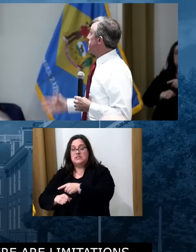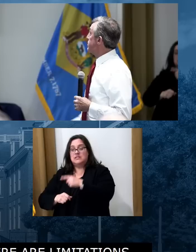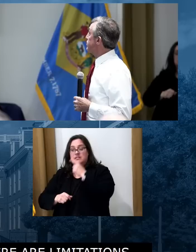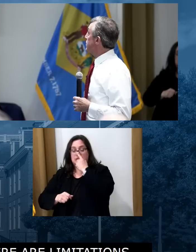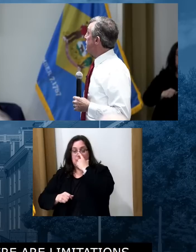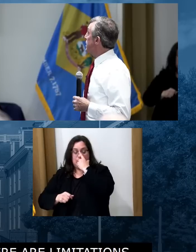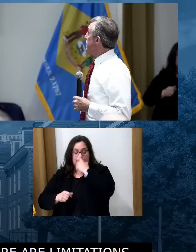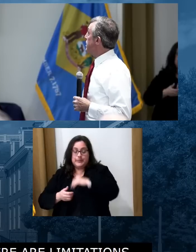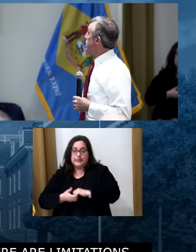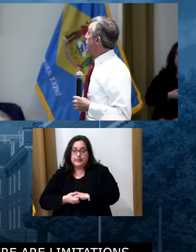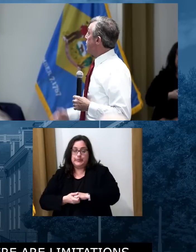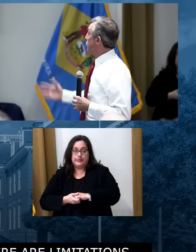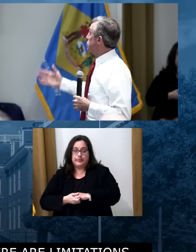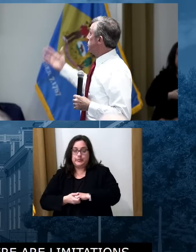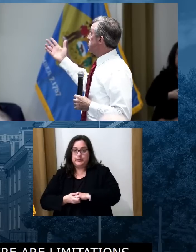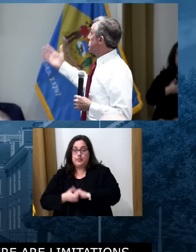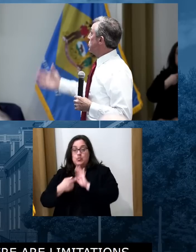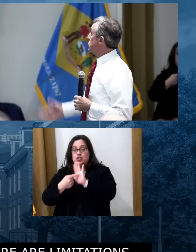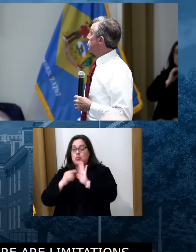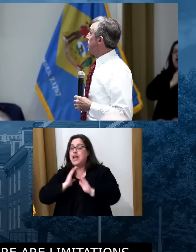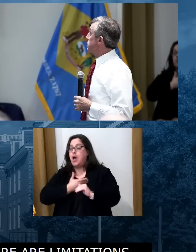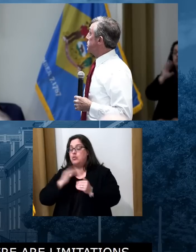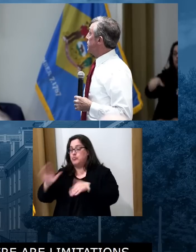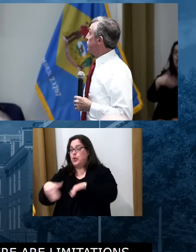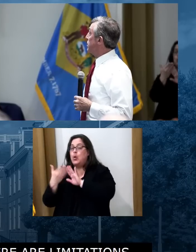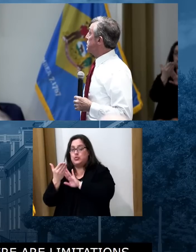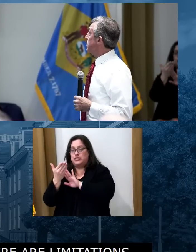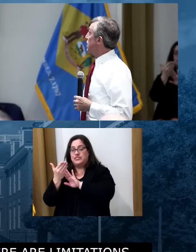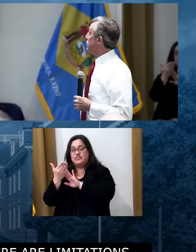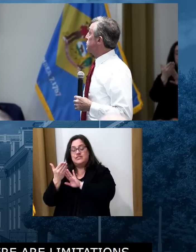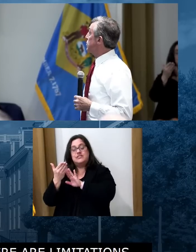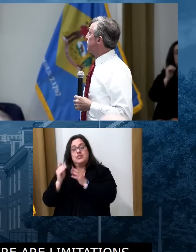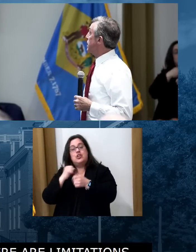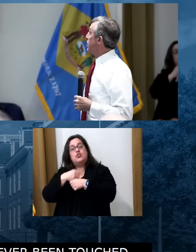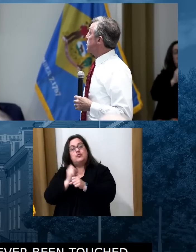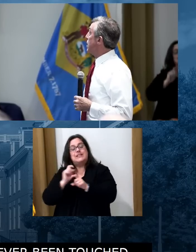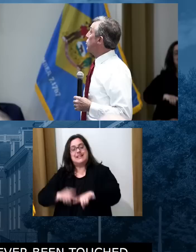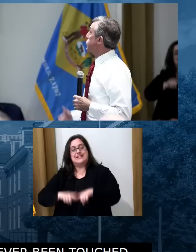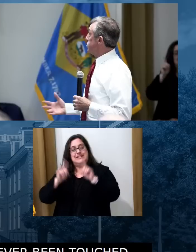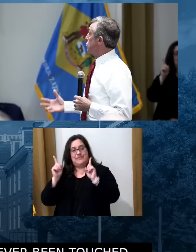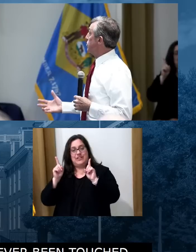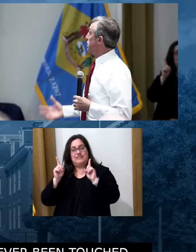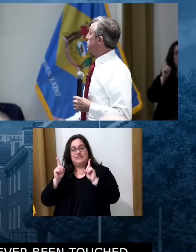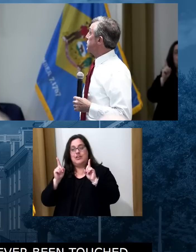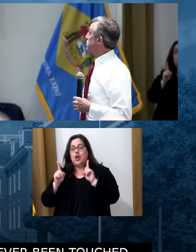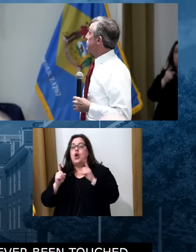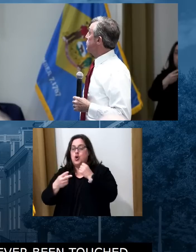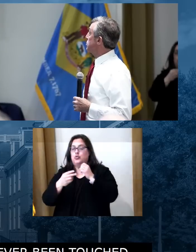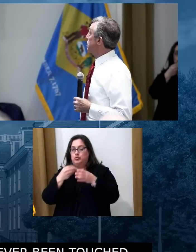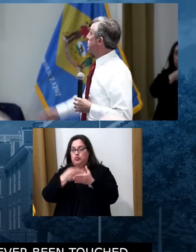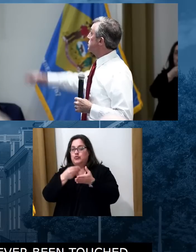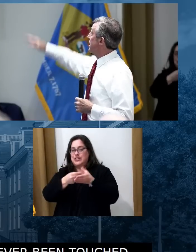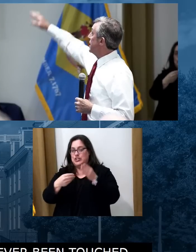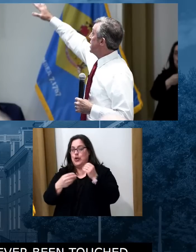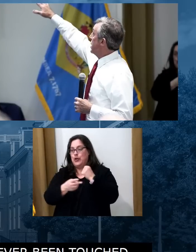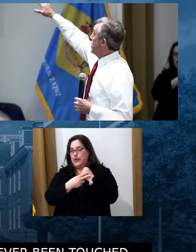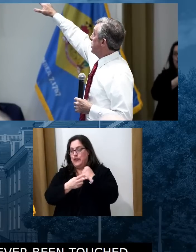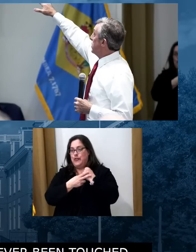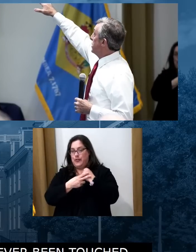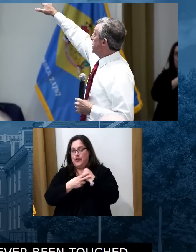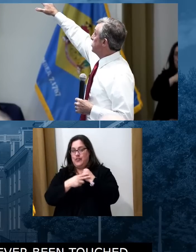our approach, which creates a different reserve account that could be touched in future